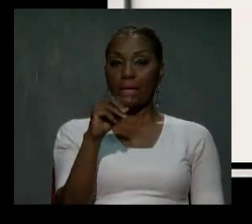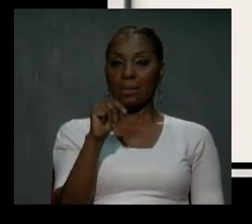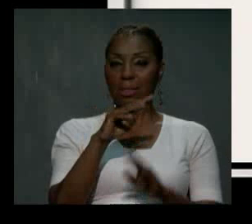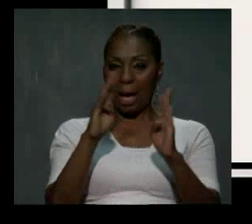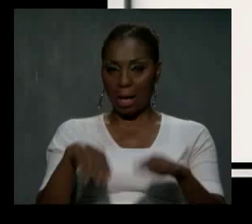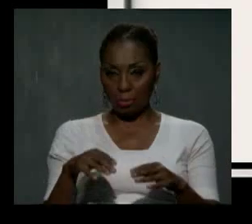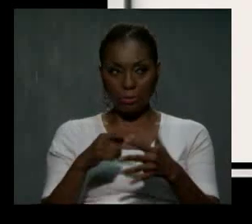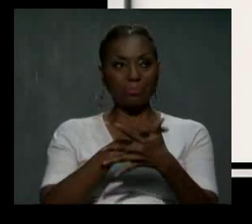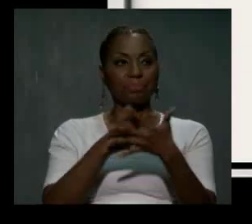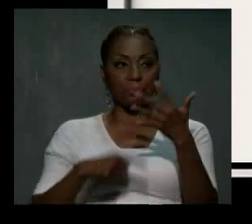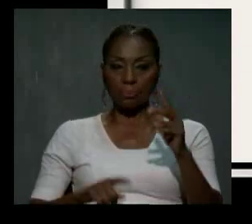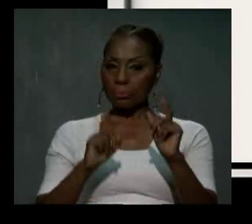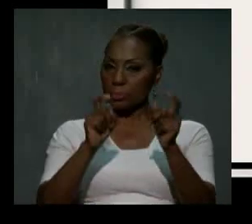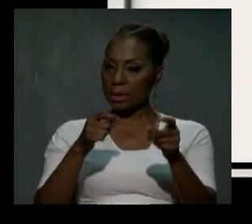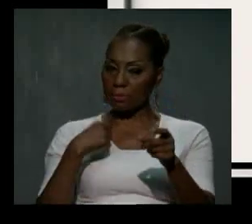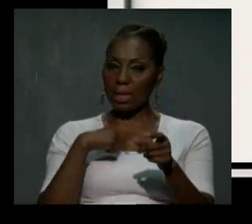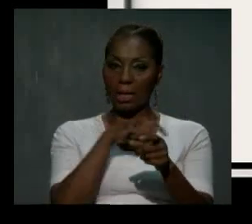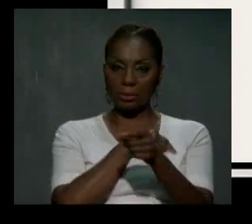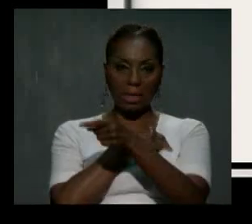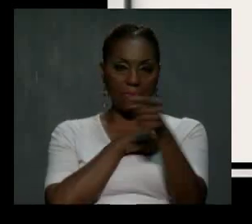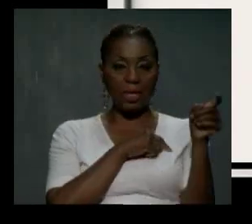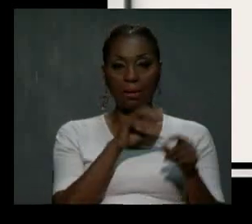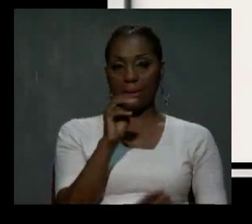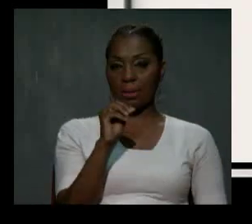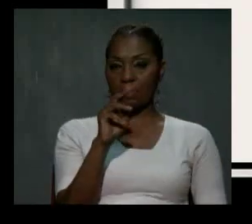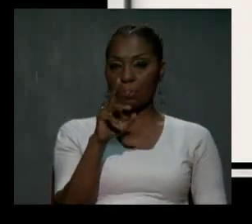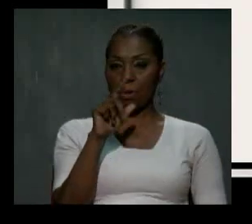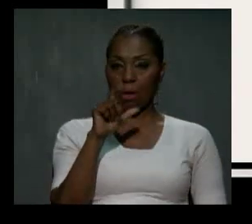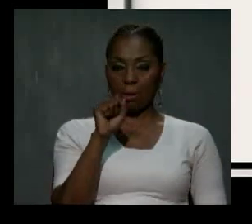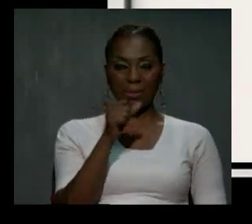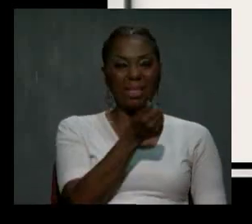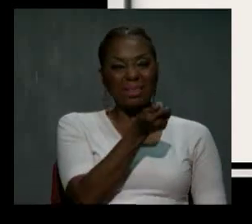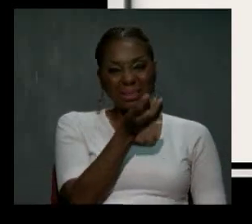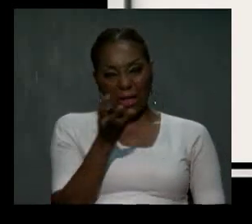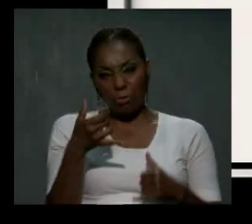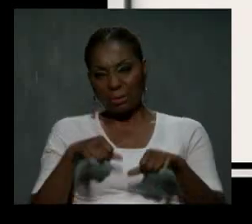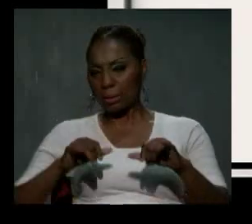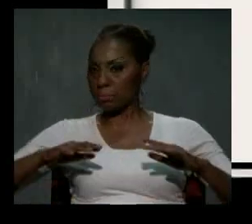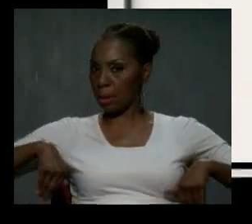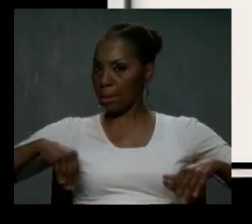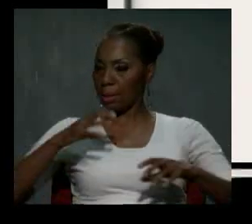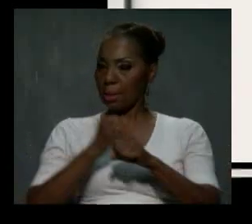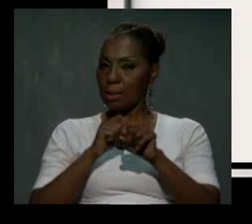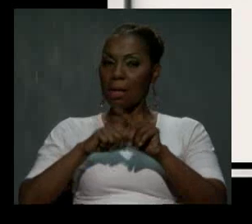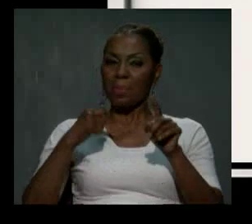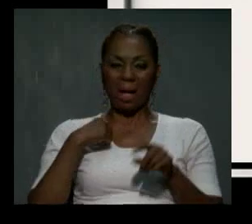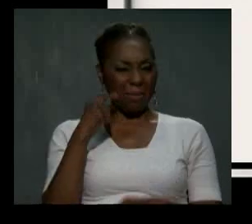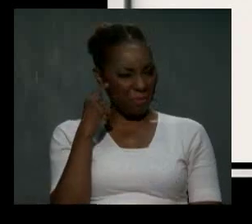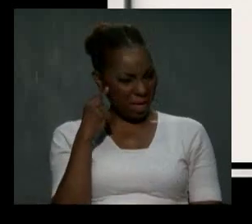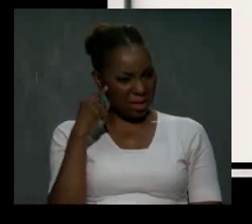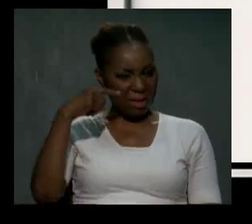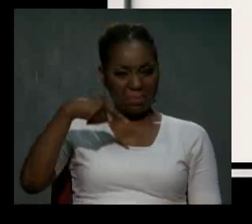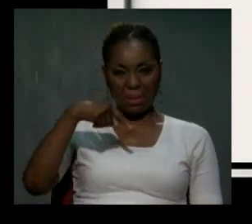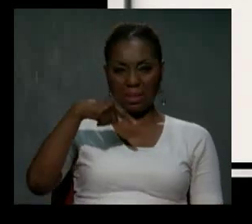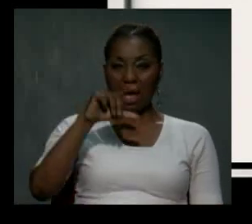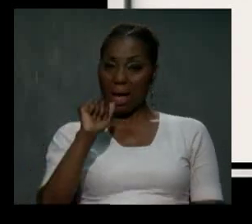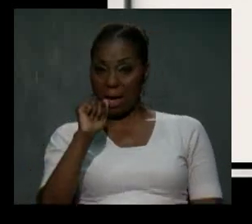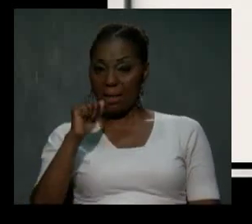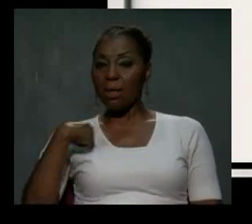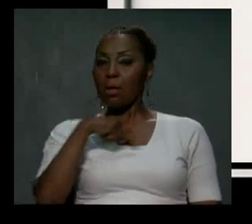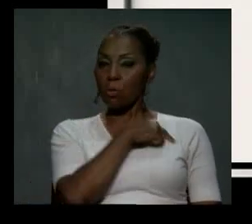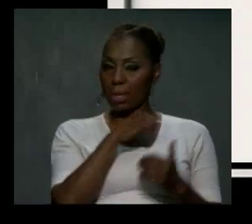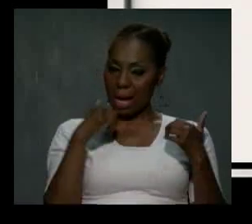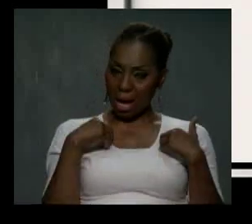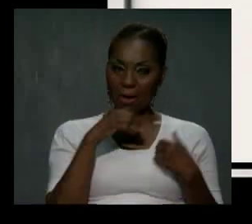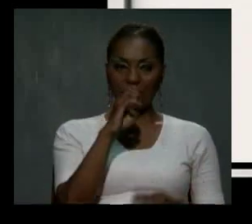have all already given us their murals. We have several of them that are still out there. I think Pulaski Academy we have too. We